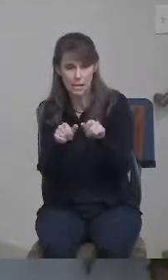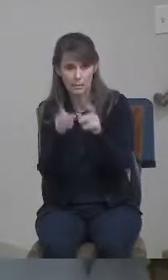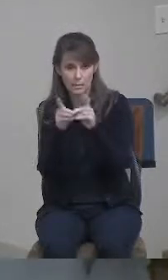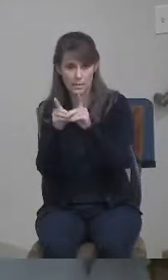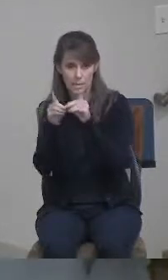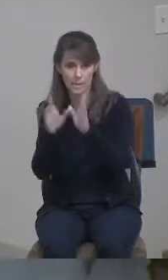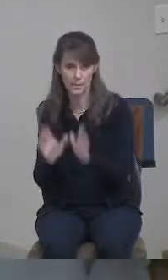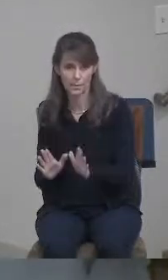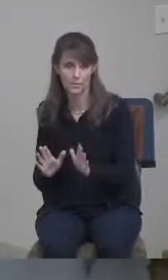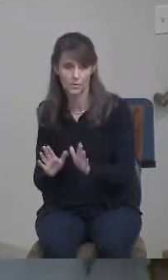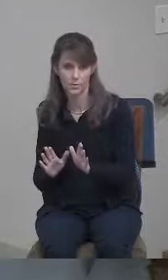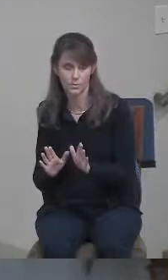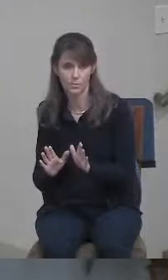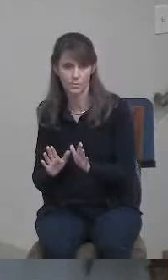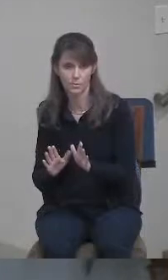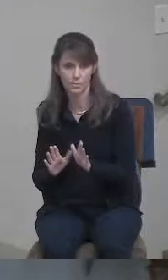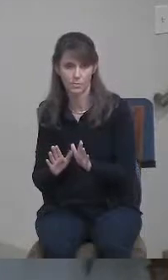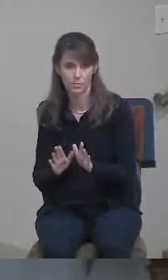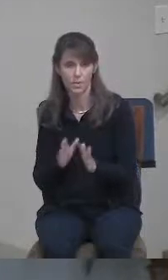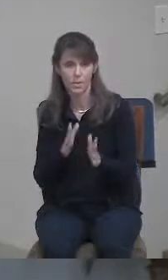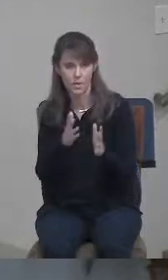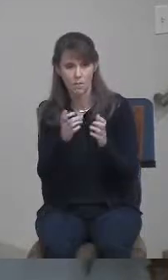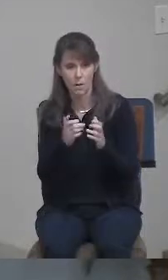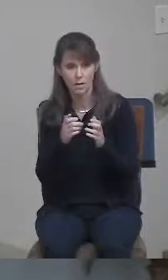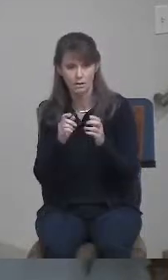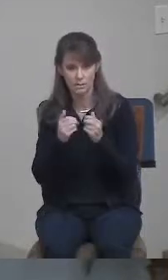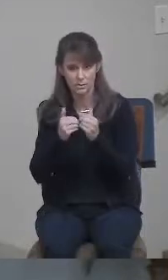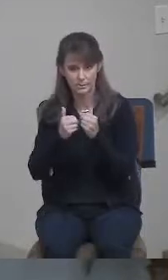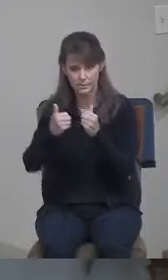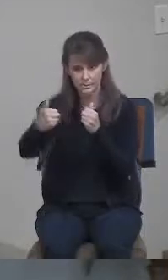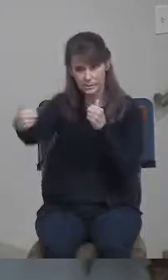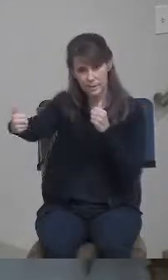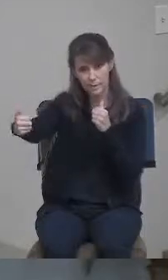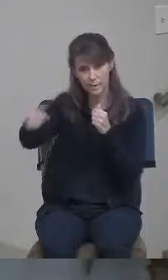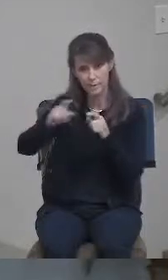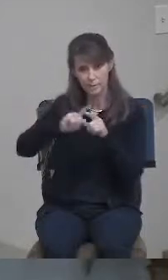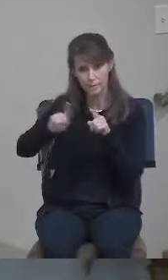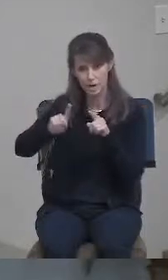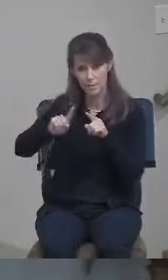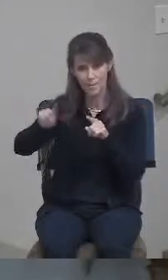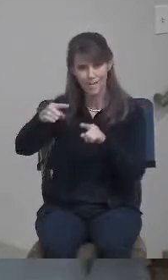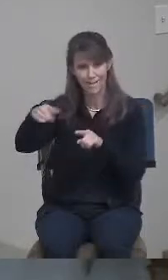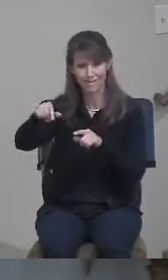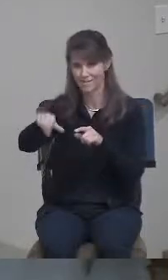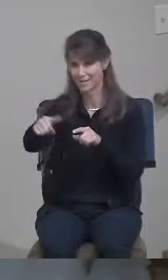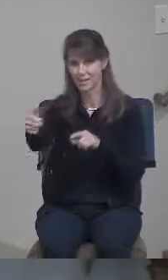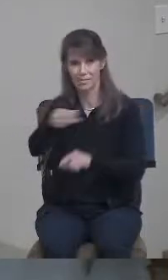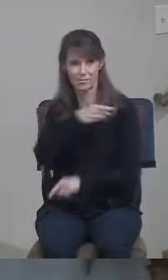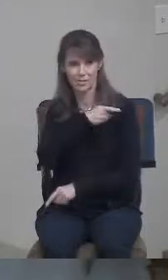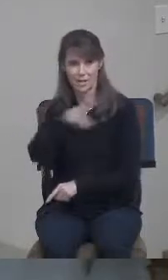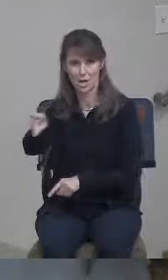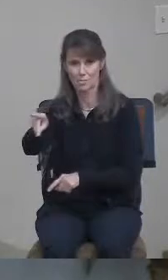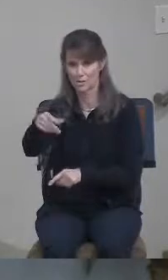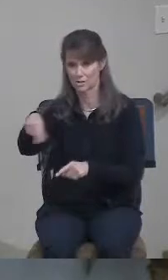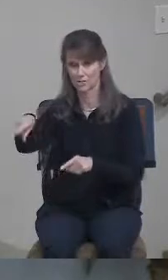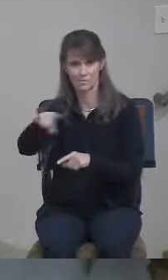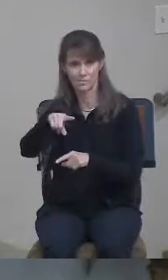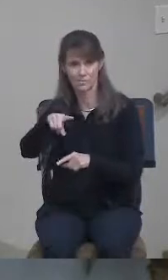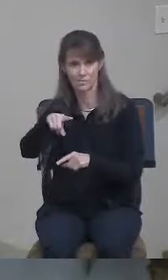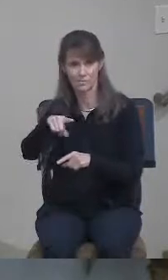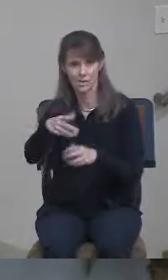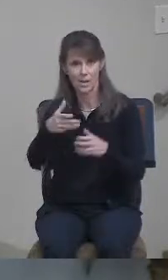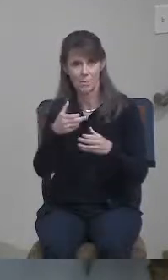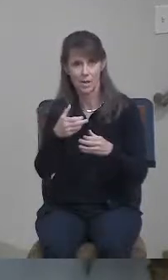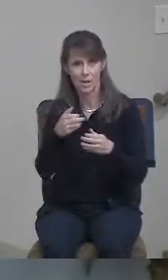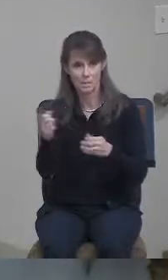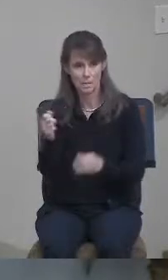the direction which they were headed. They were trying to get away from the established church, established churches, and trying